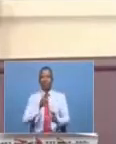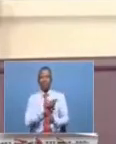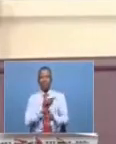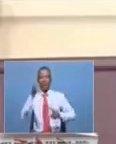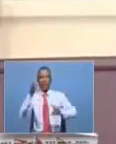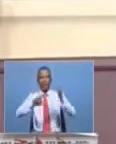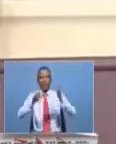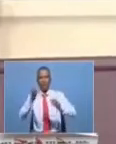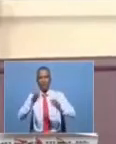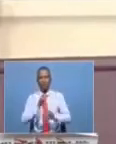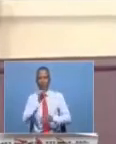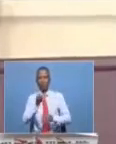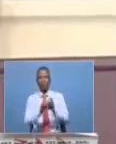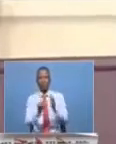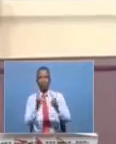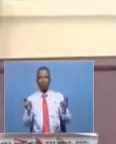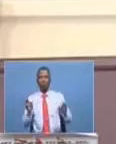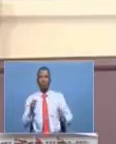it is not.